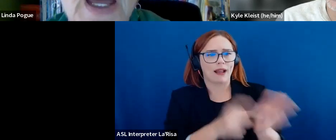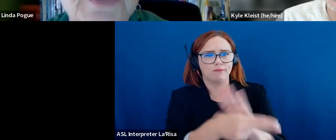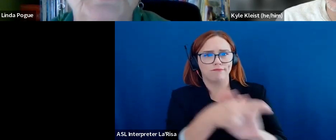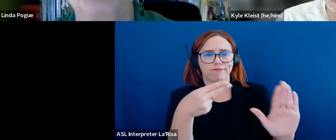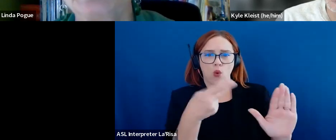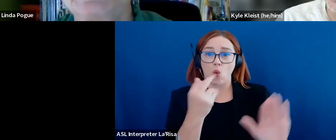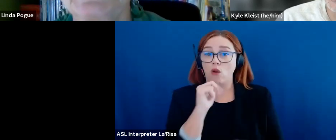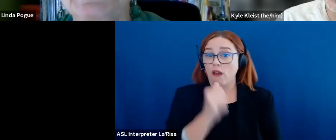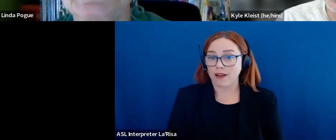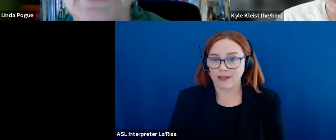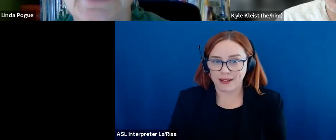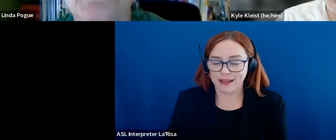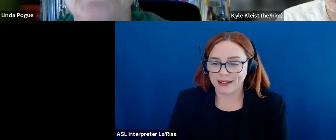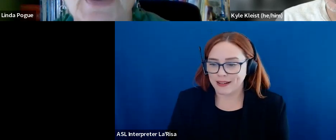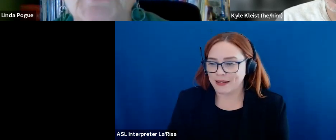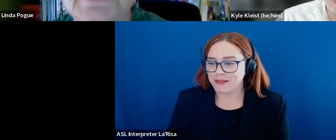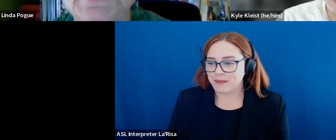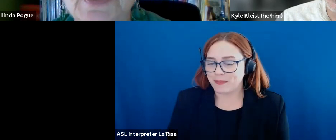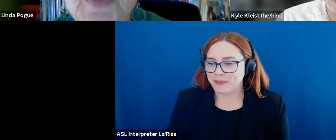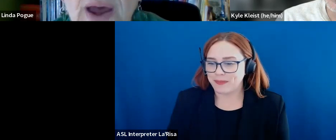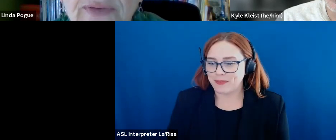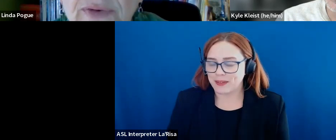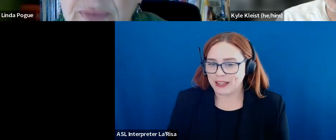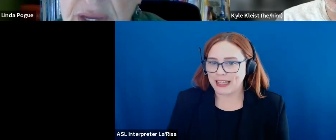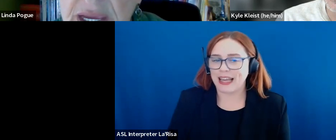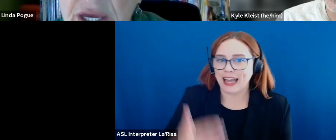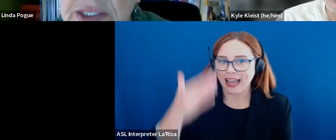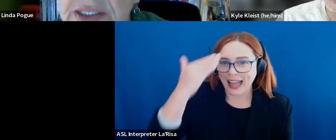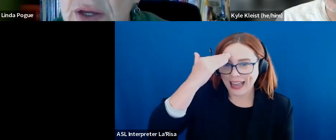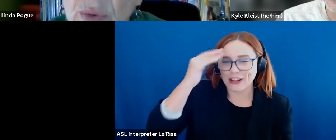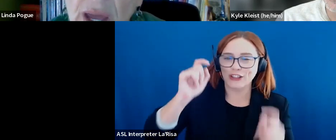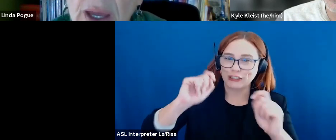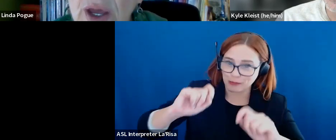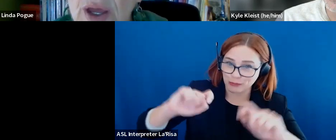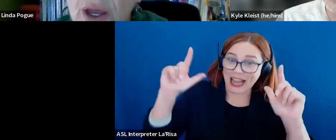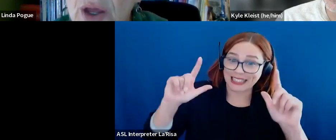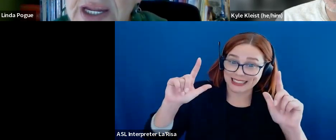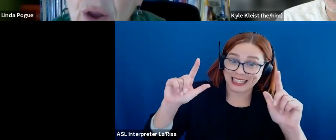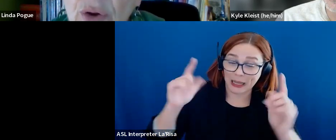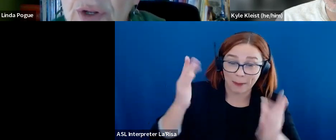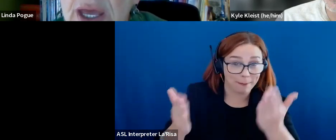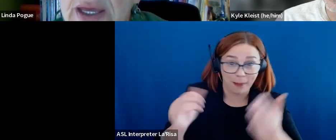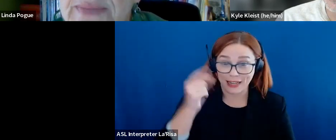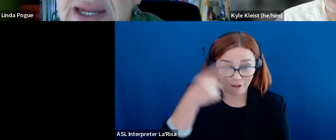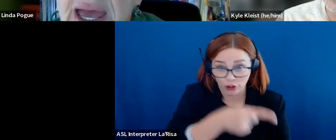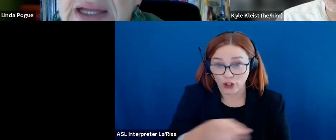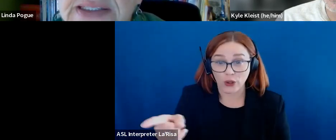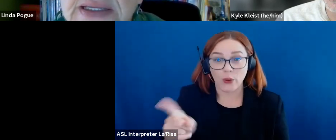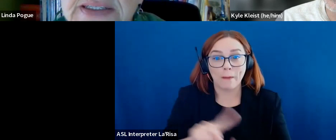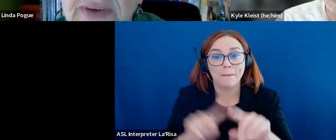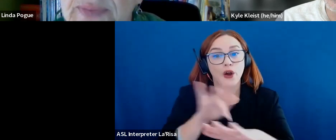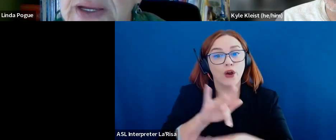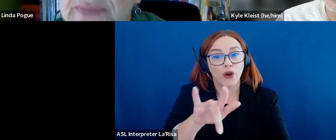I don't know how surprising this is, but it certainly was powerful for me. So early on in